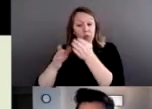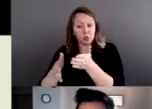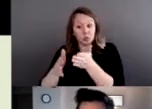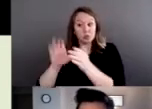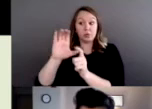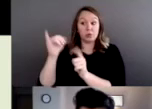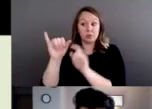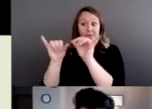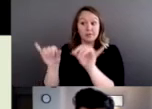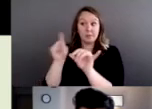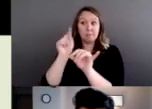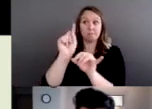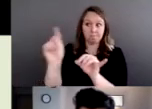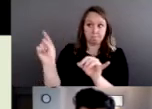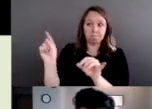system,